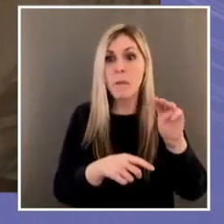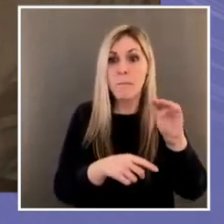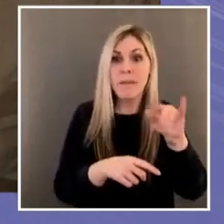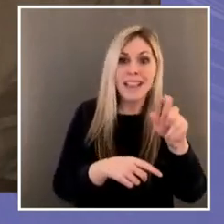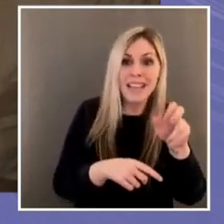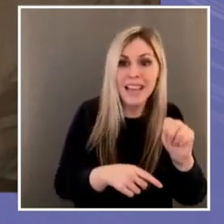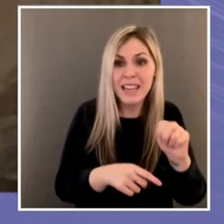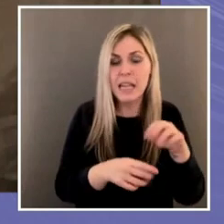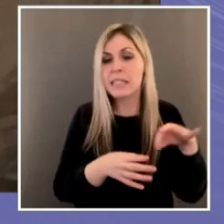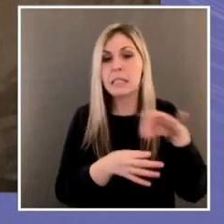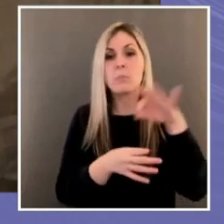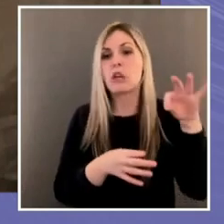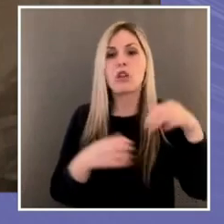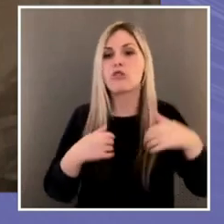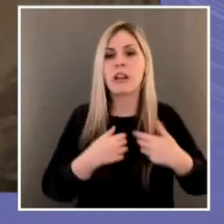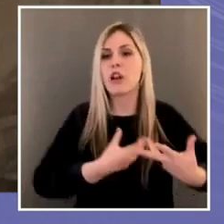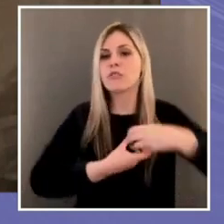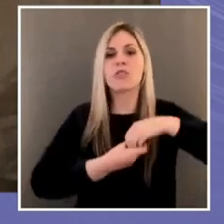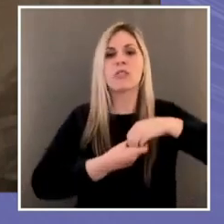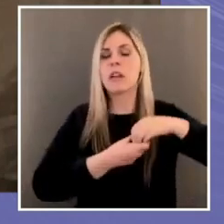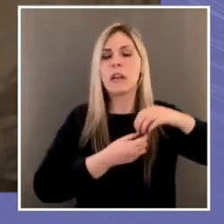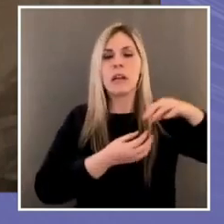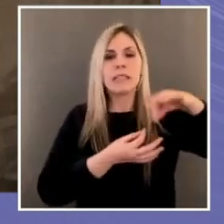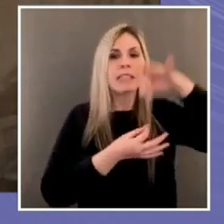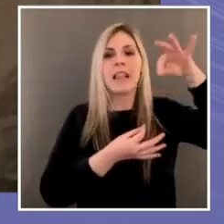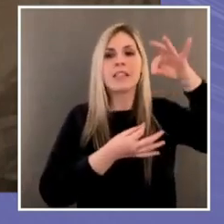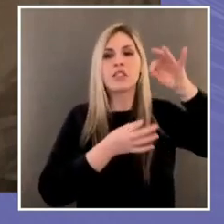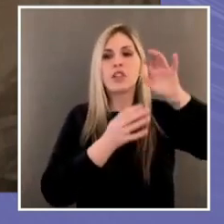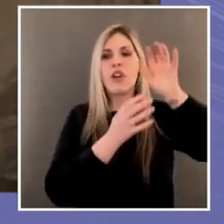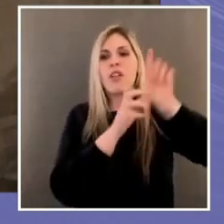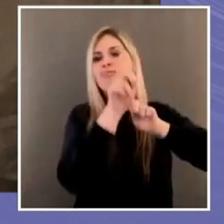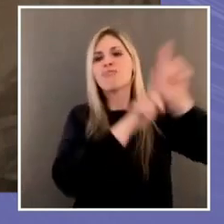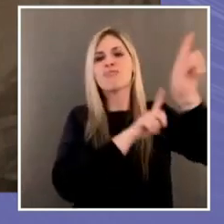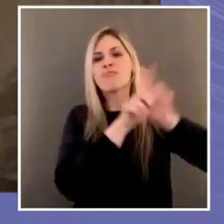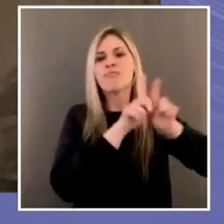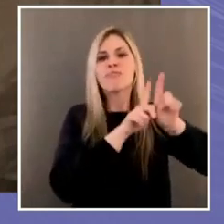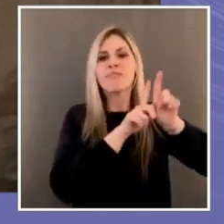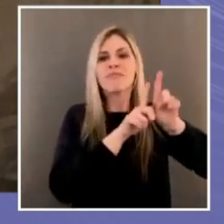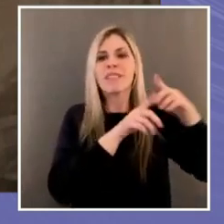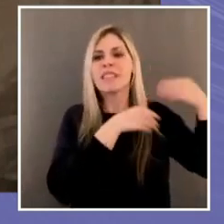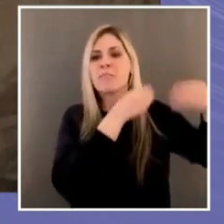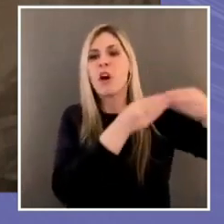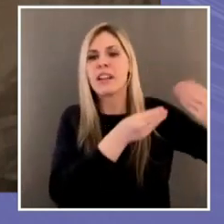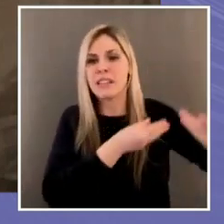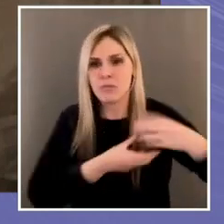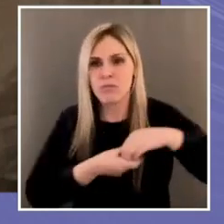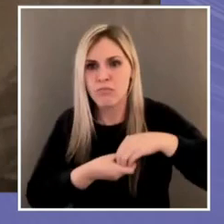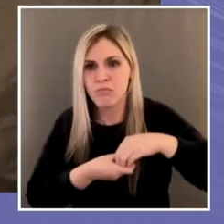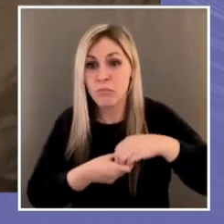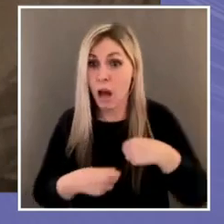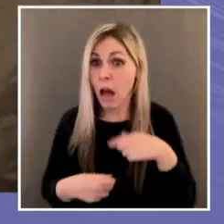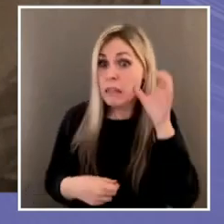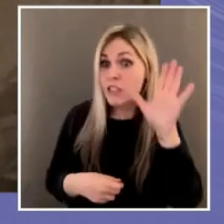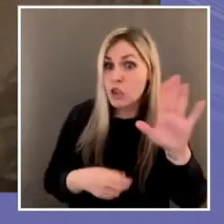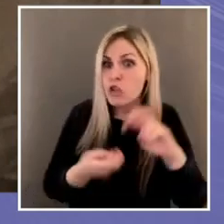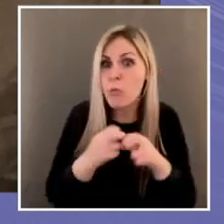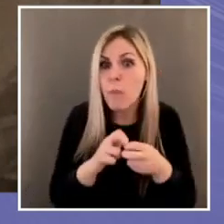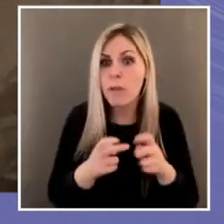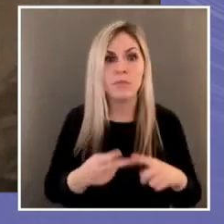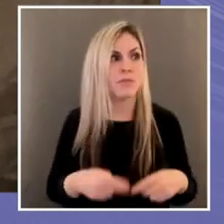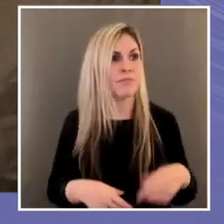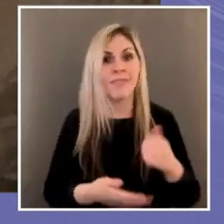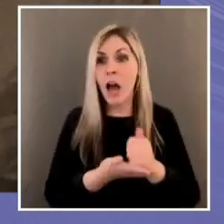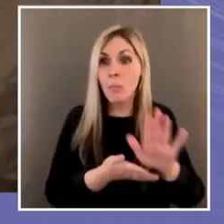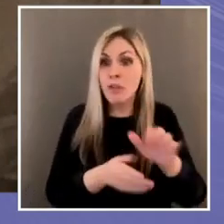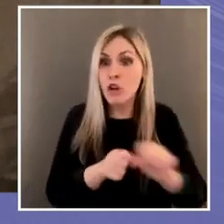and celestial bodies on our side. I'll listen to your problems, help with your career,